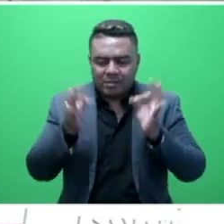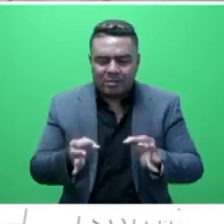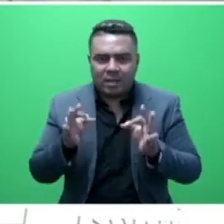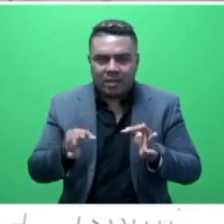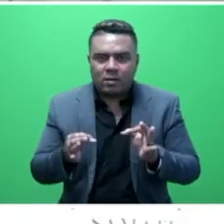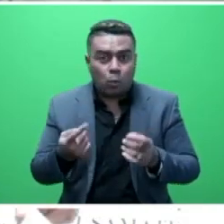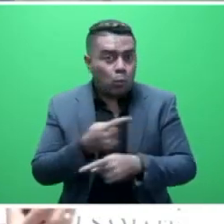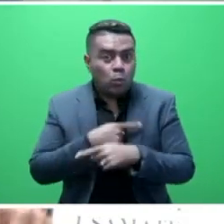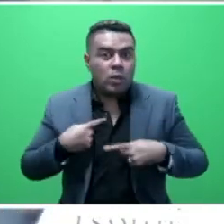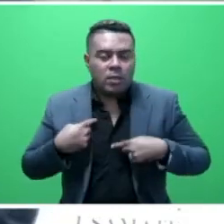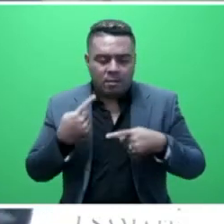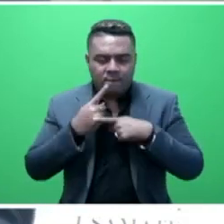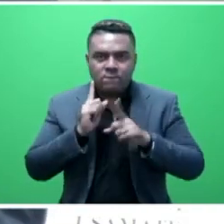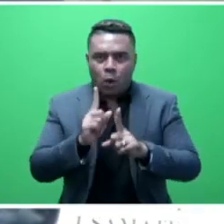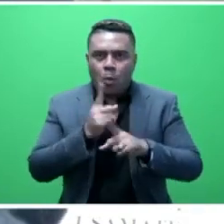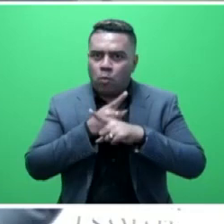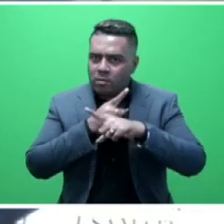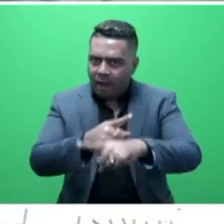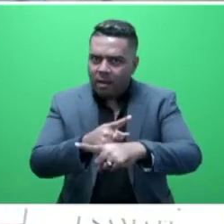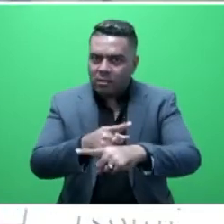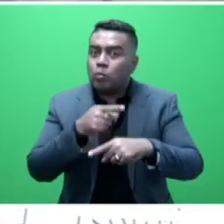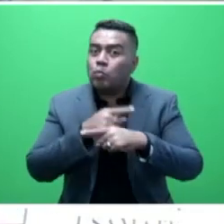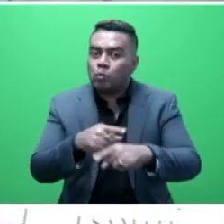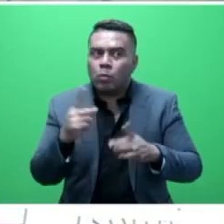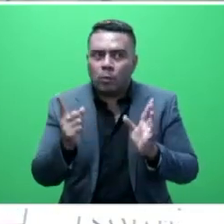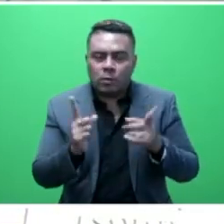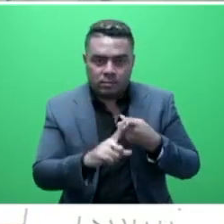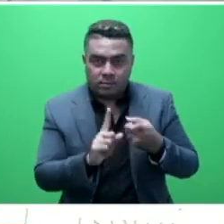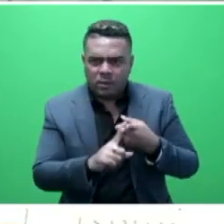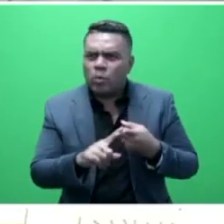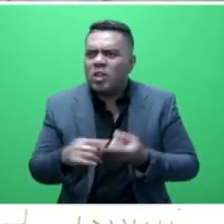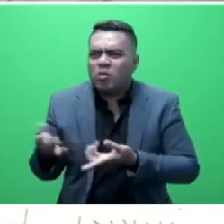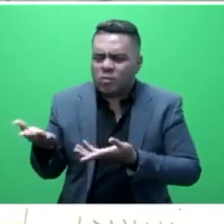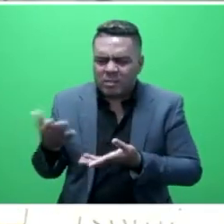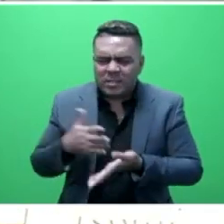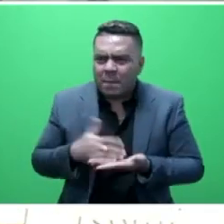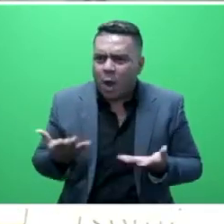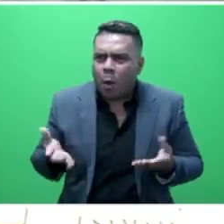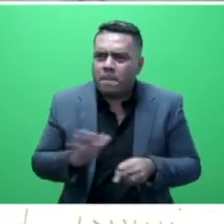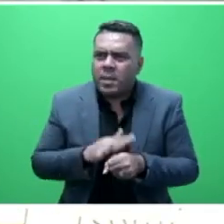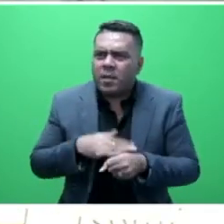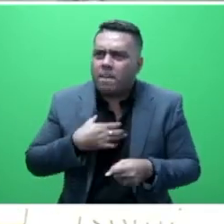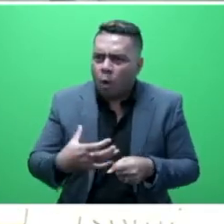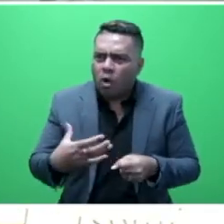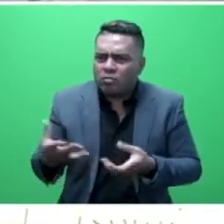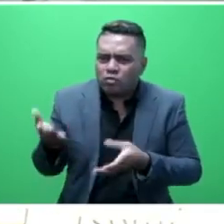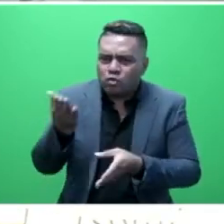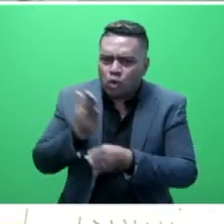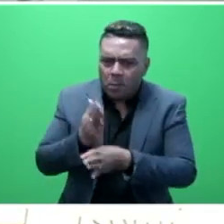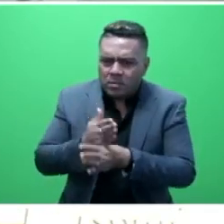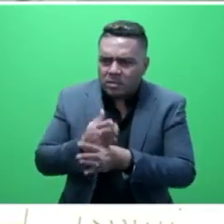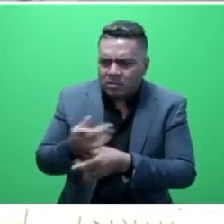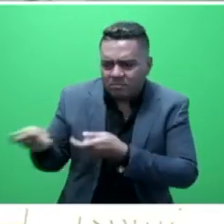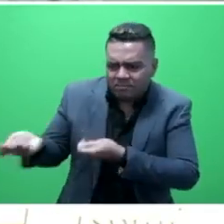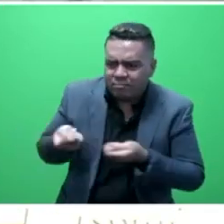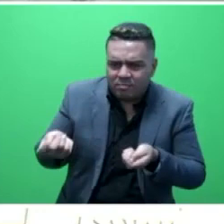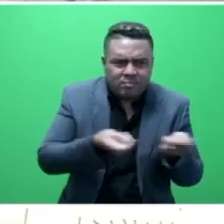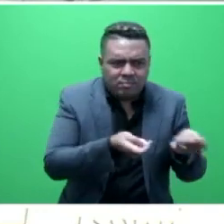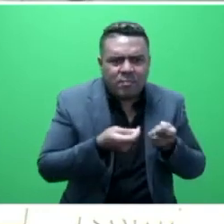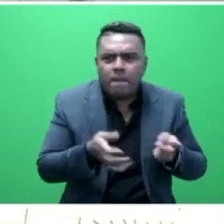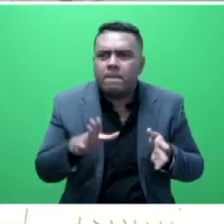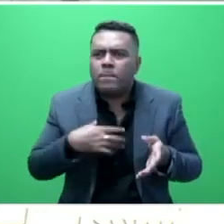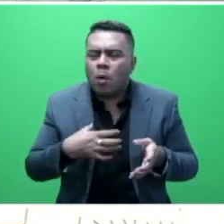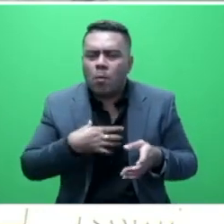principles. Number one, we need to bring back jobs, particularly in tourism, that begins with bringing down